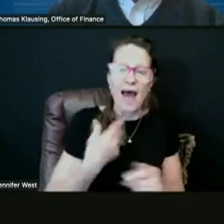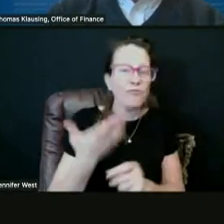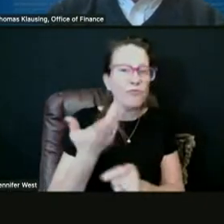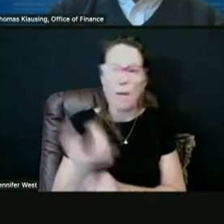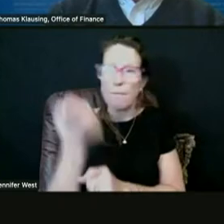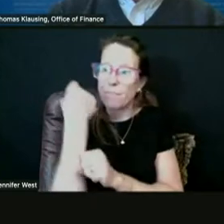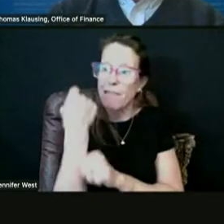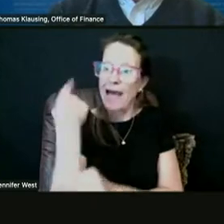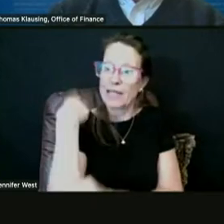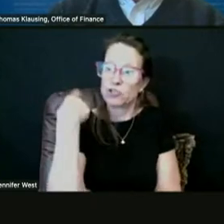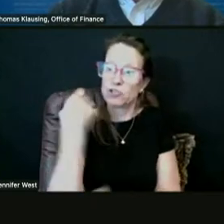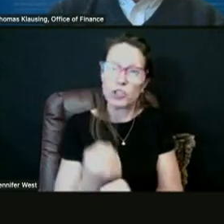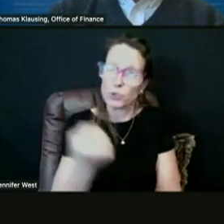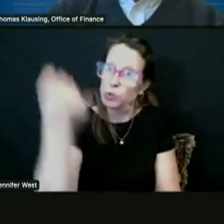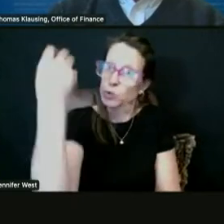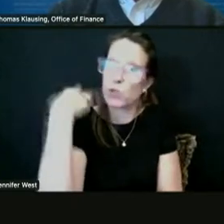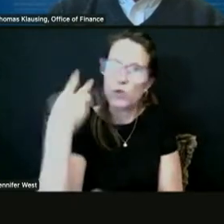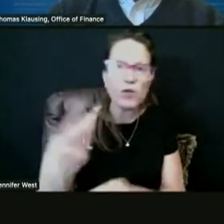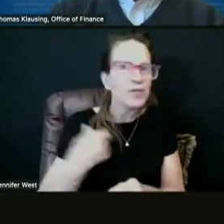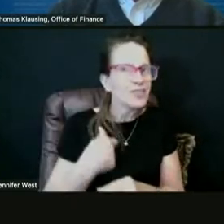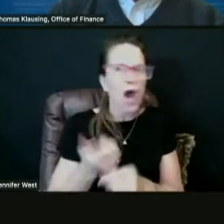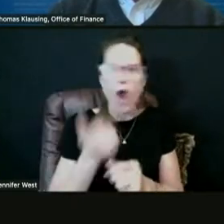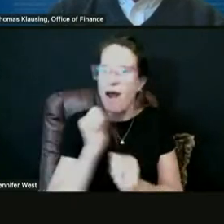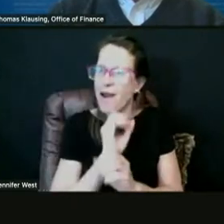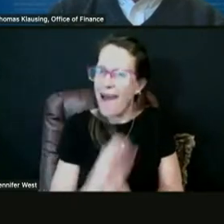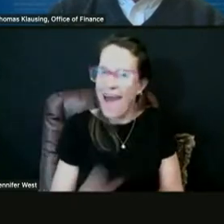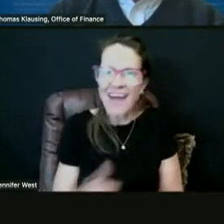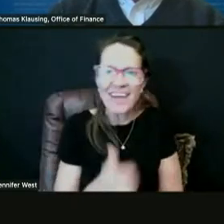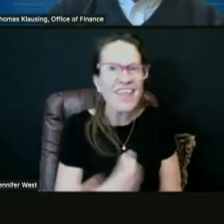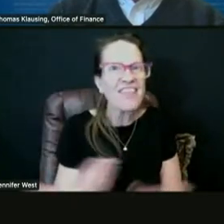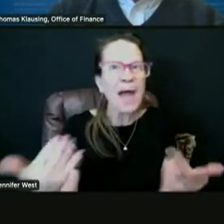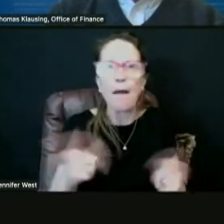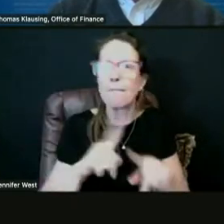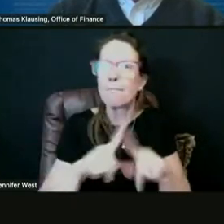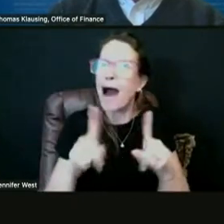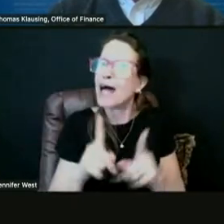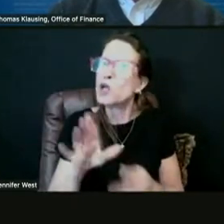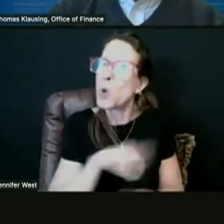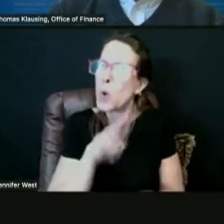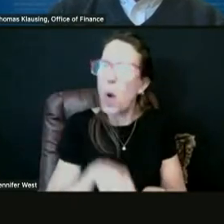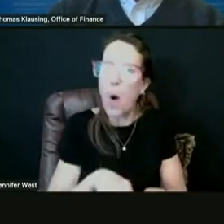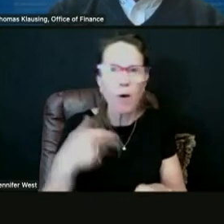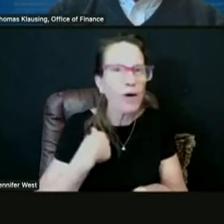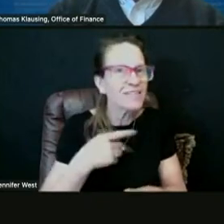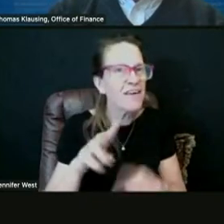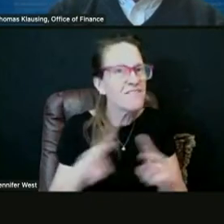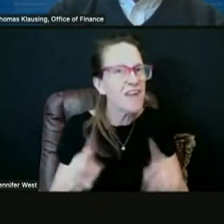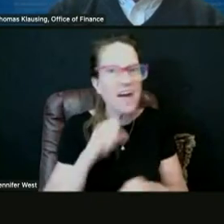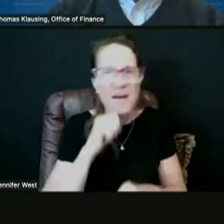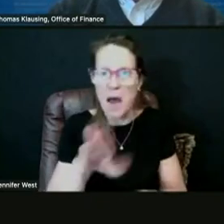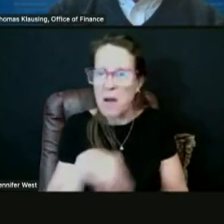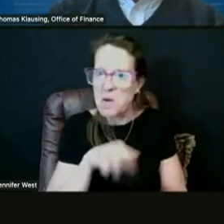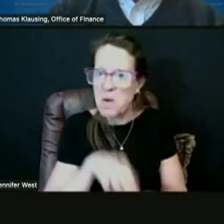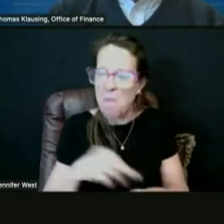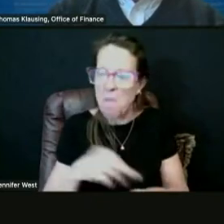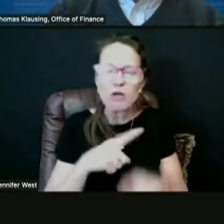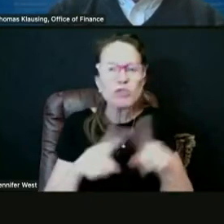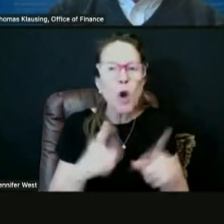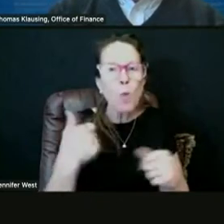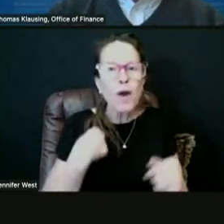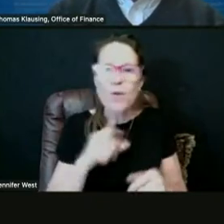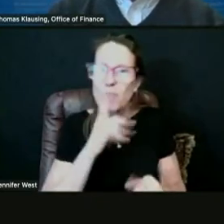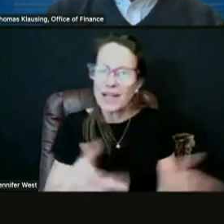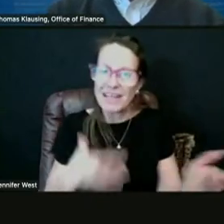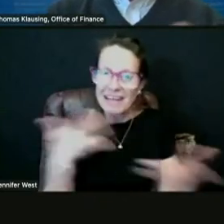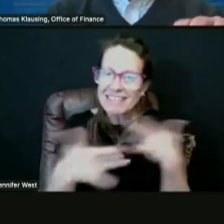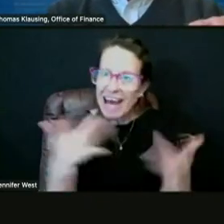Murphy just spoke to the fact that now, as we invest in new programs, like for instance, we are very excited about bringing structured